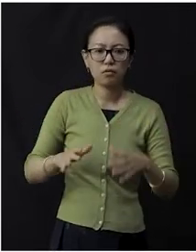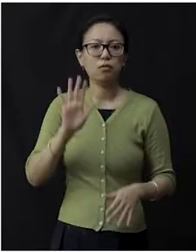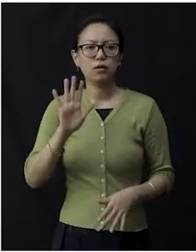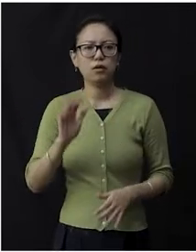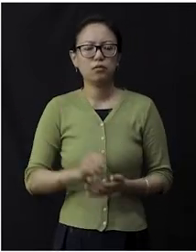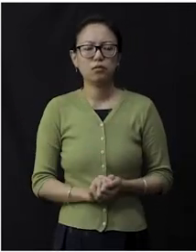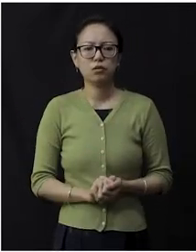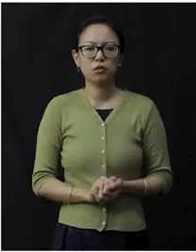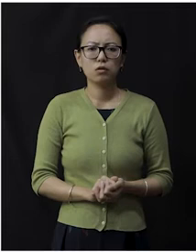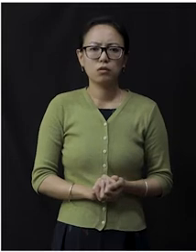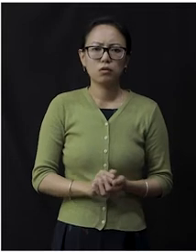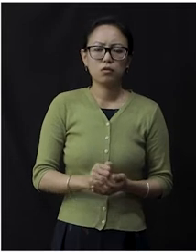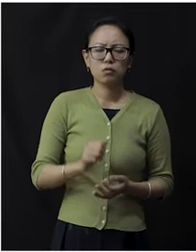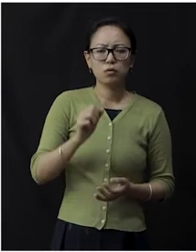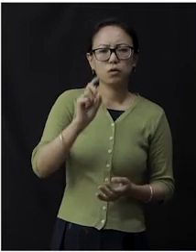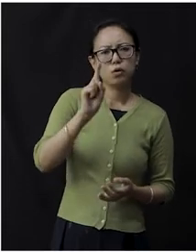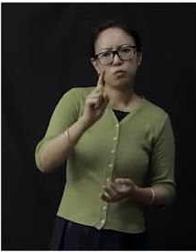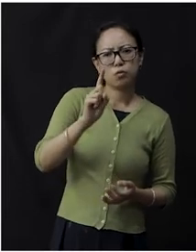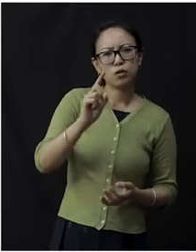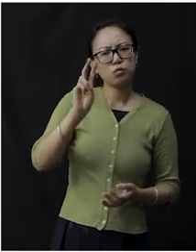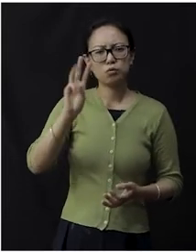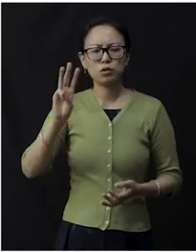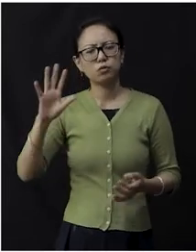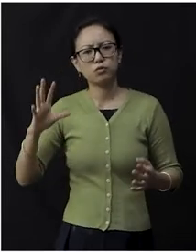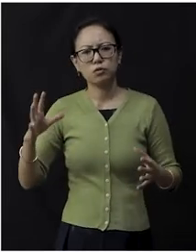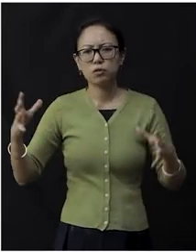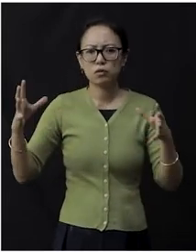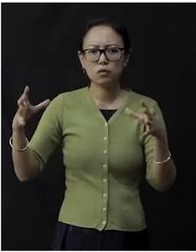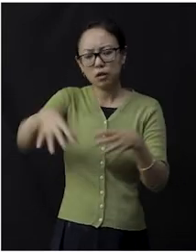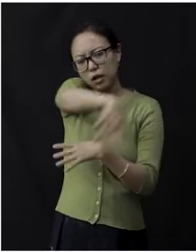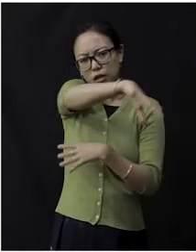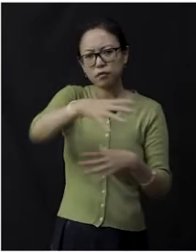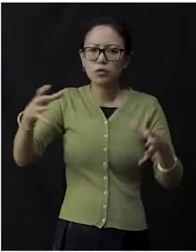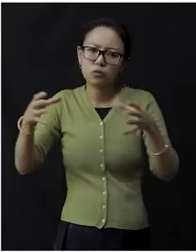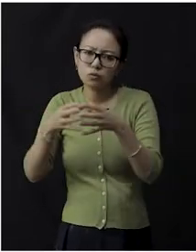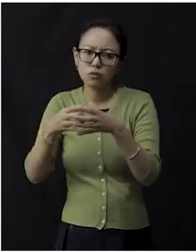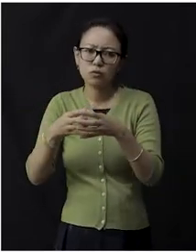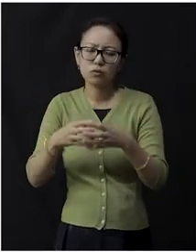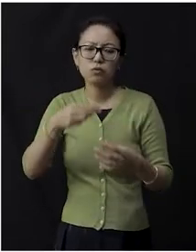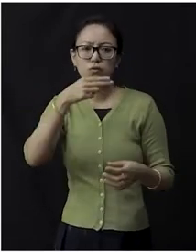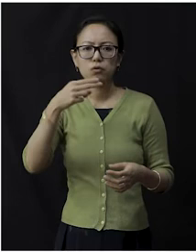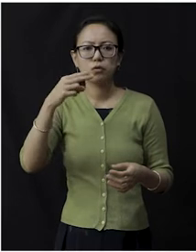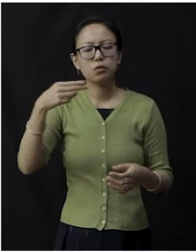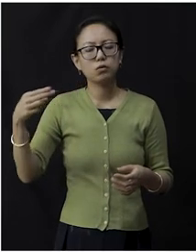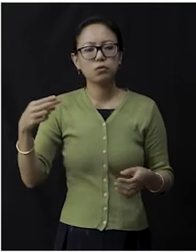elephants. And the story is about a country called Africa.